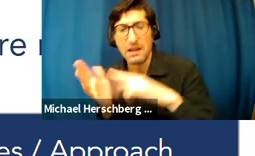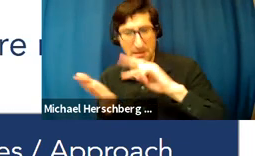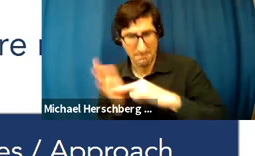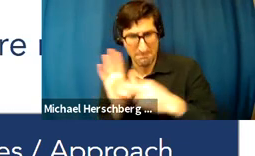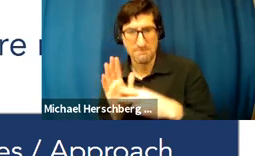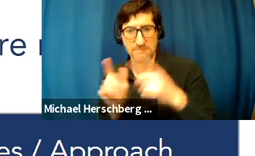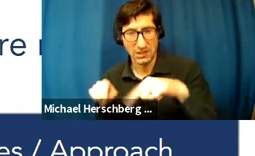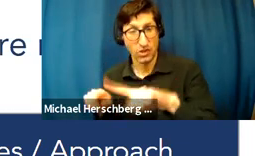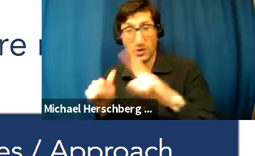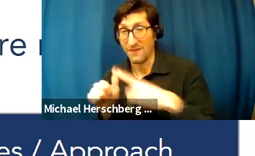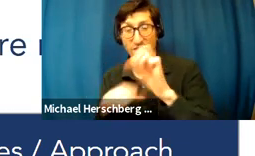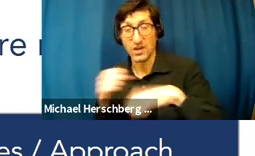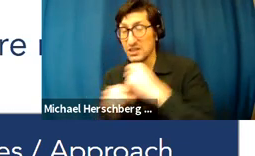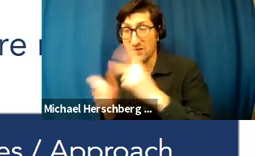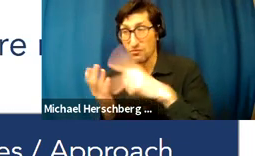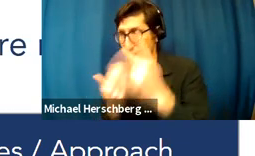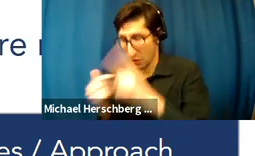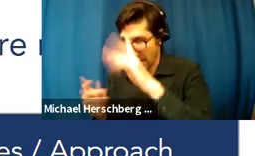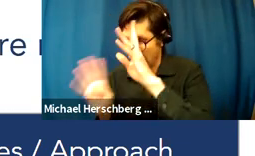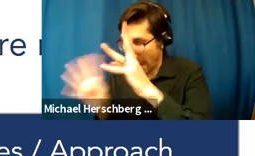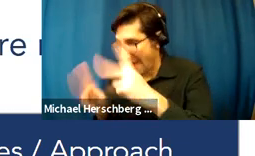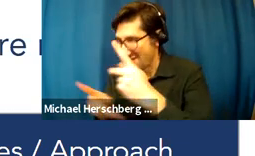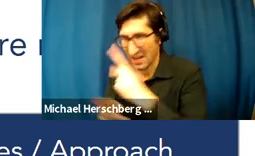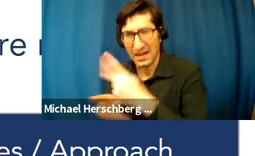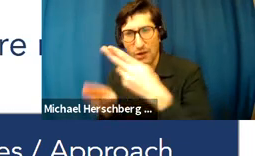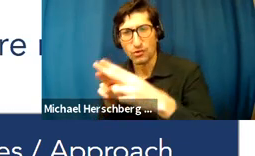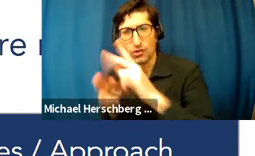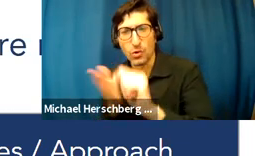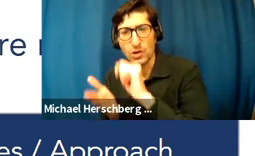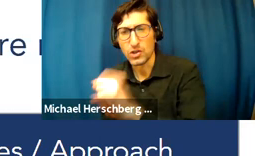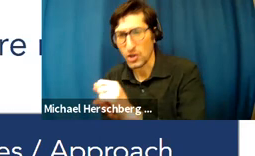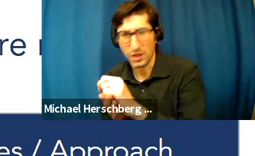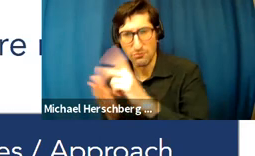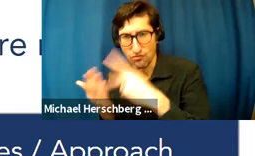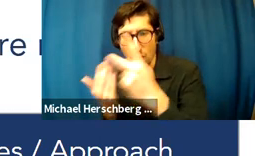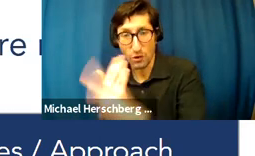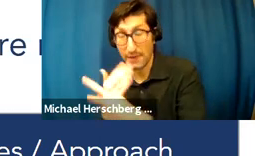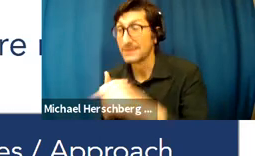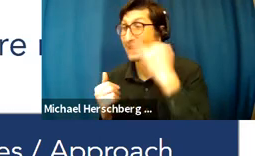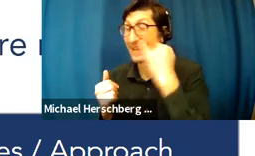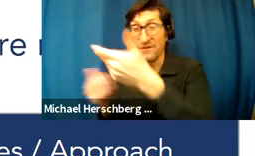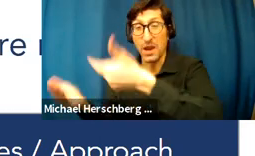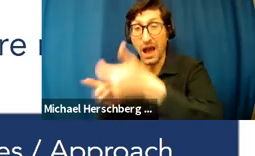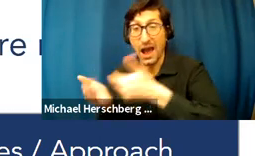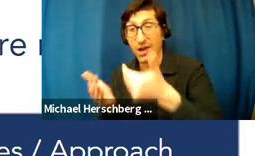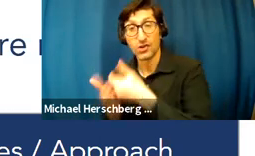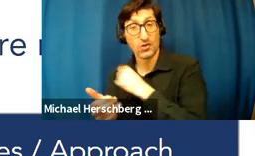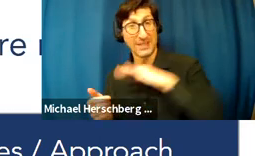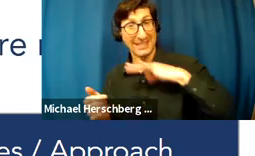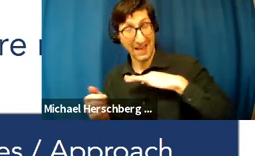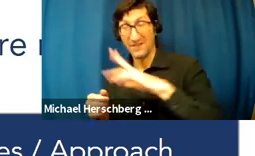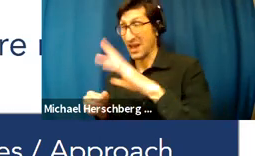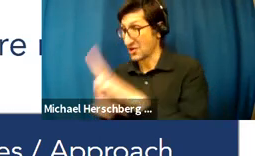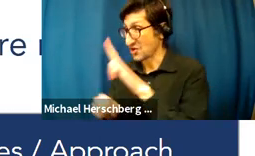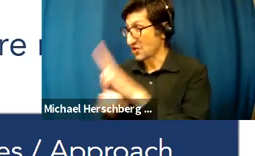and focused on job creation in the way that they spent their funds. The risk in adding new staff and using these funds with a lack of